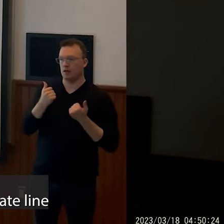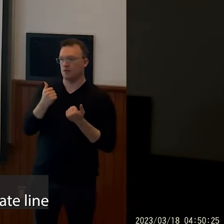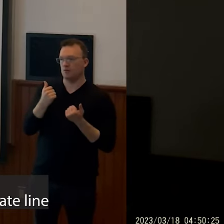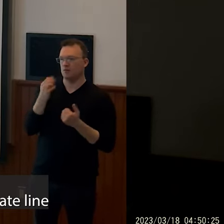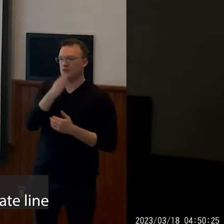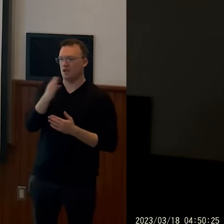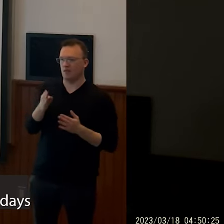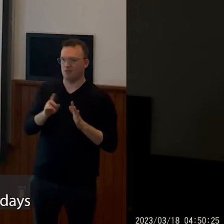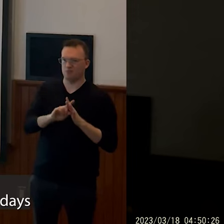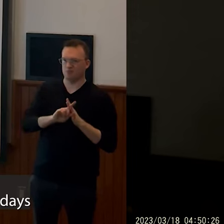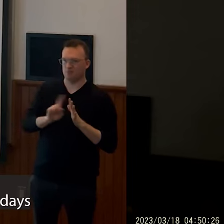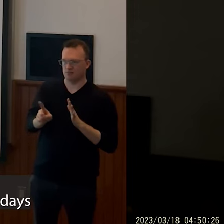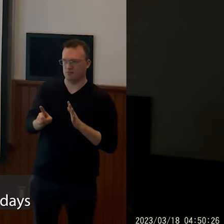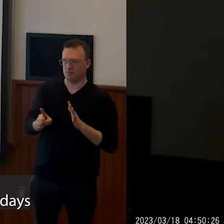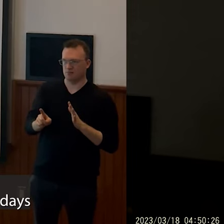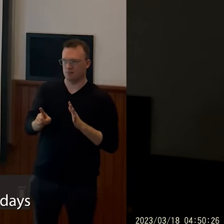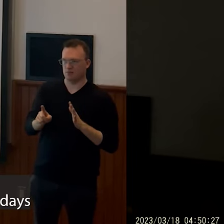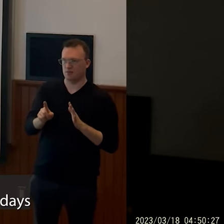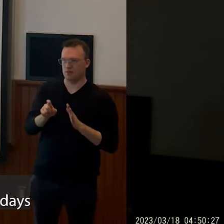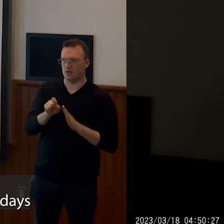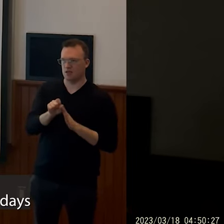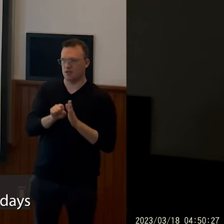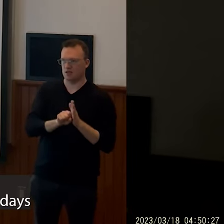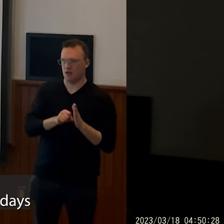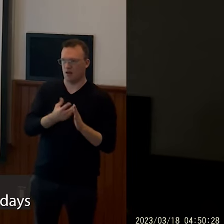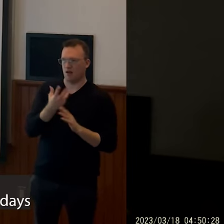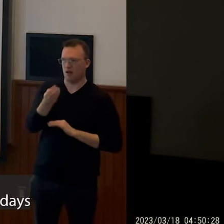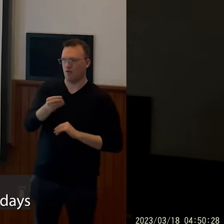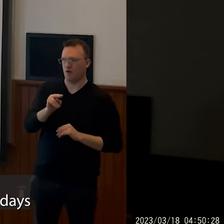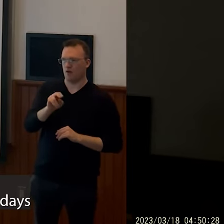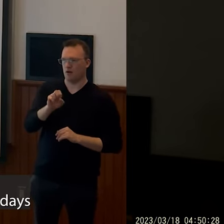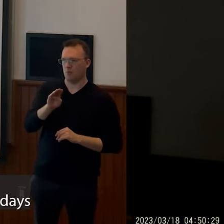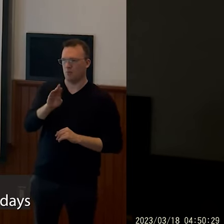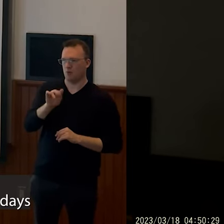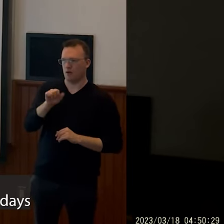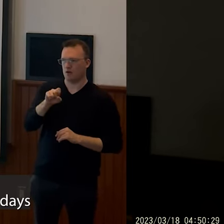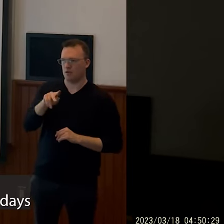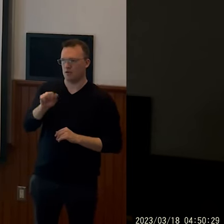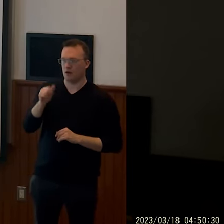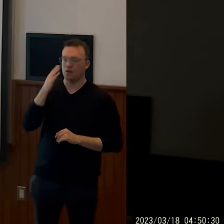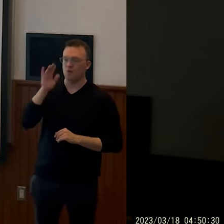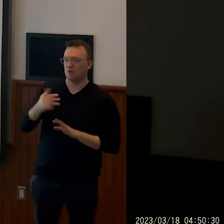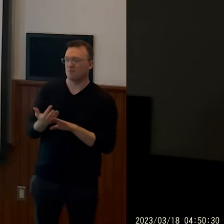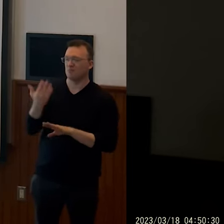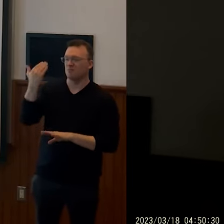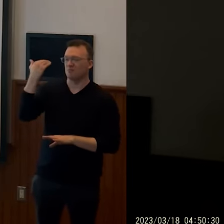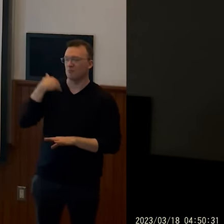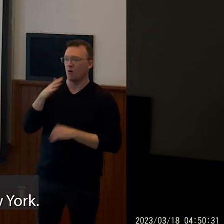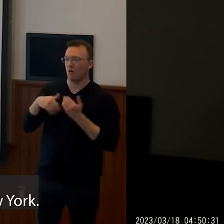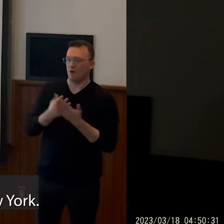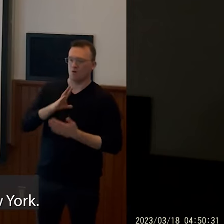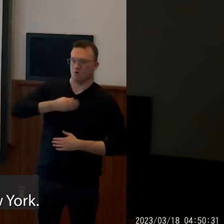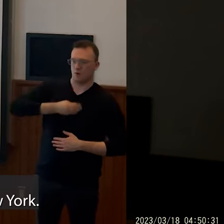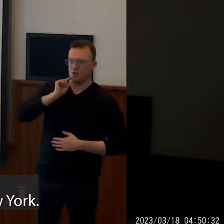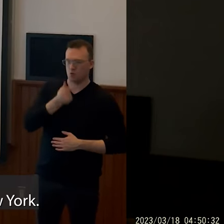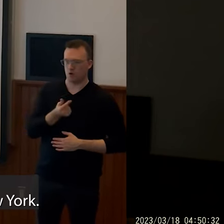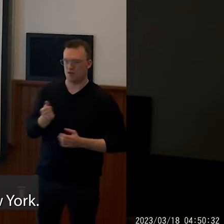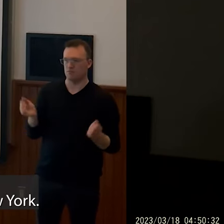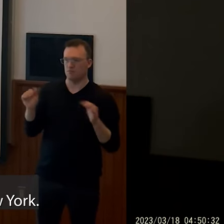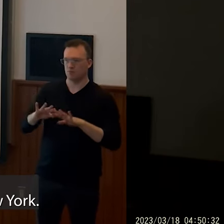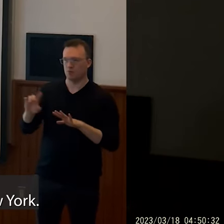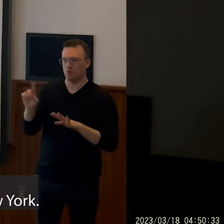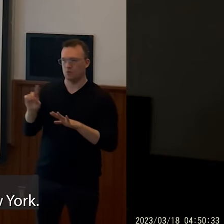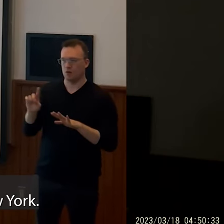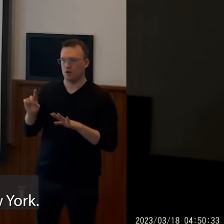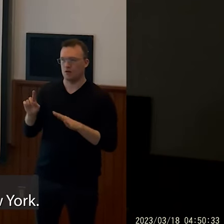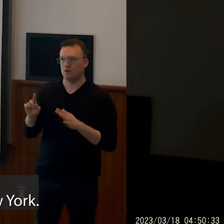to get out of the state line from Nebraska. I think, you know, in the early days, like all the trans queer, they all go to the